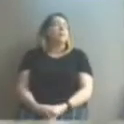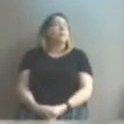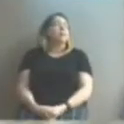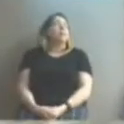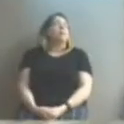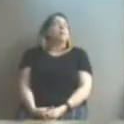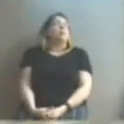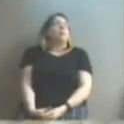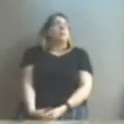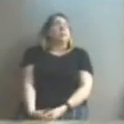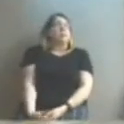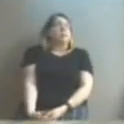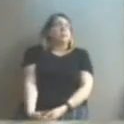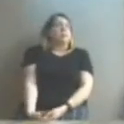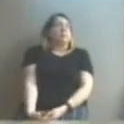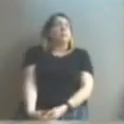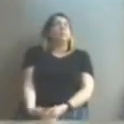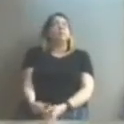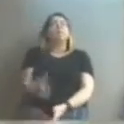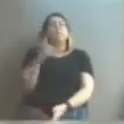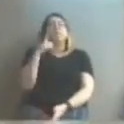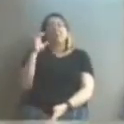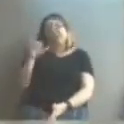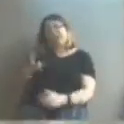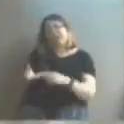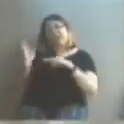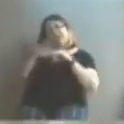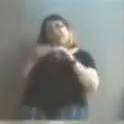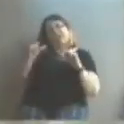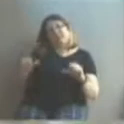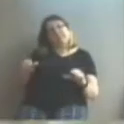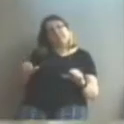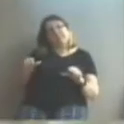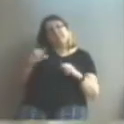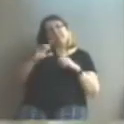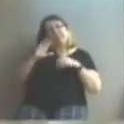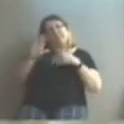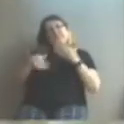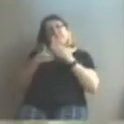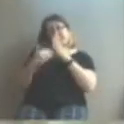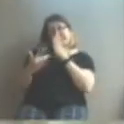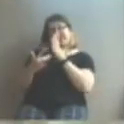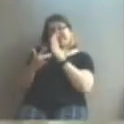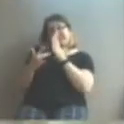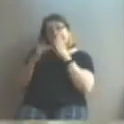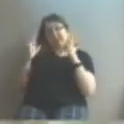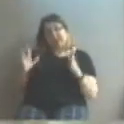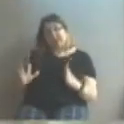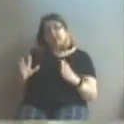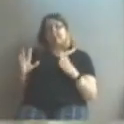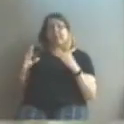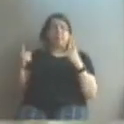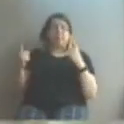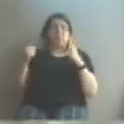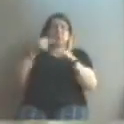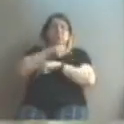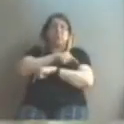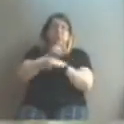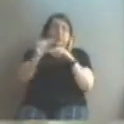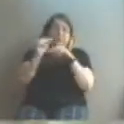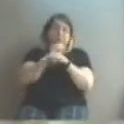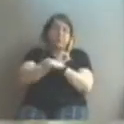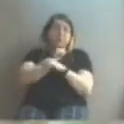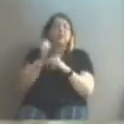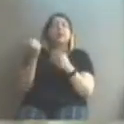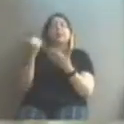We also, because of this increased capacity of all the techs being cross-trained, we were able to,